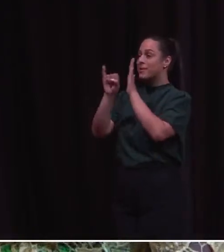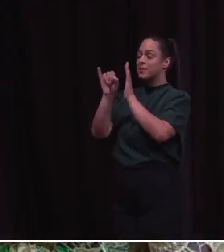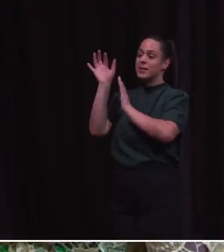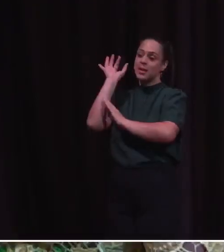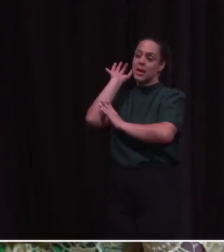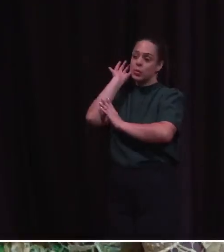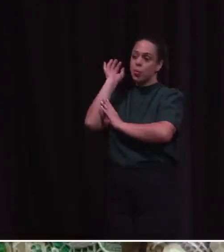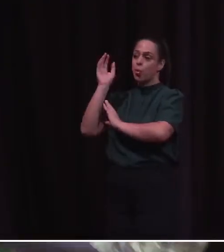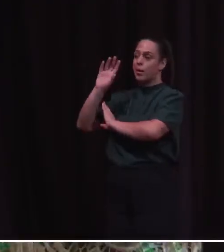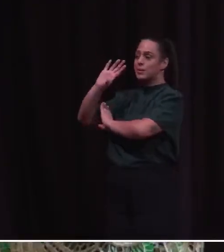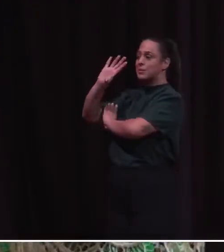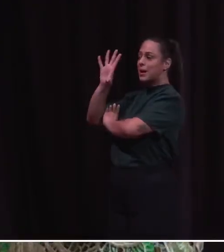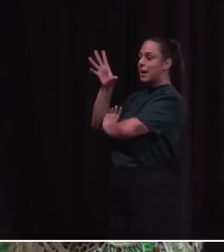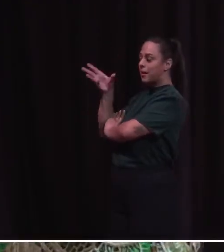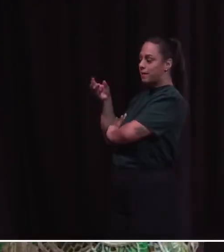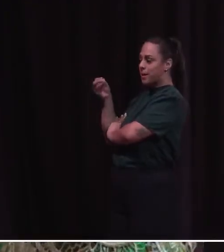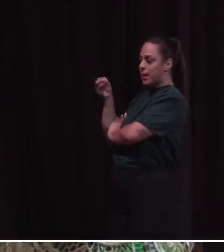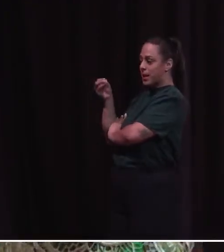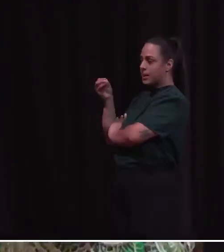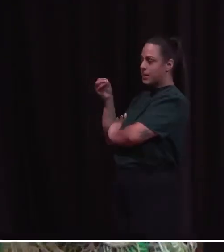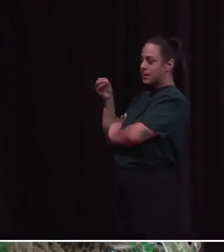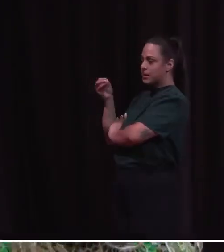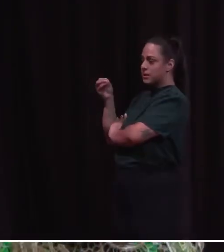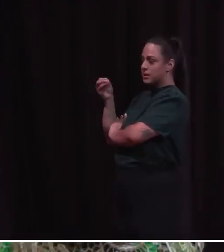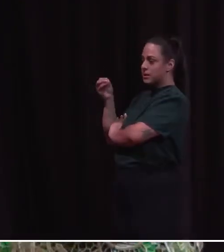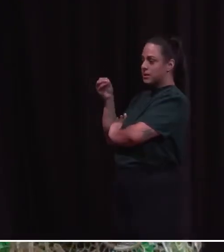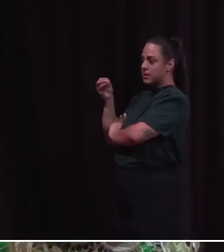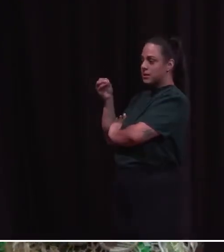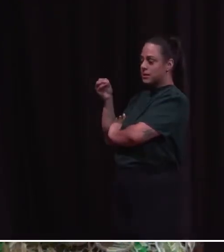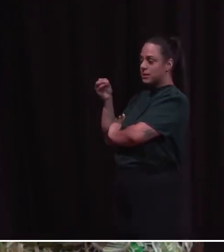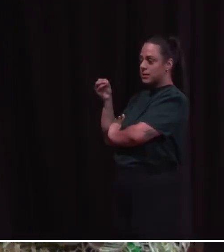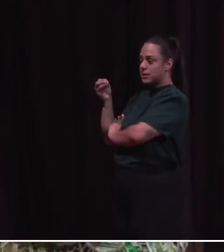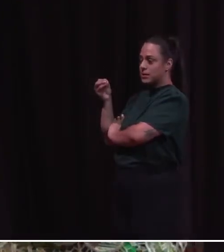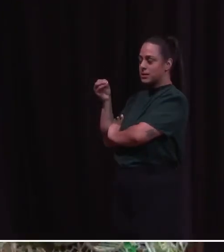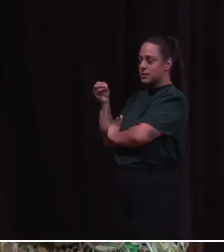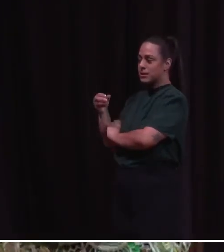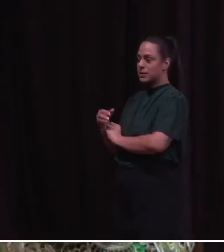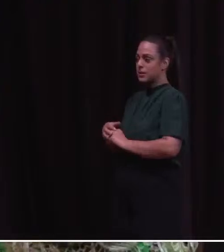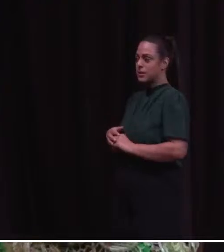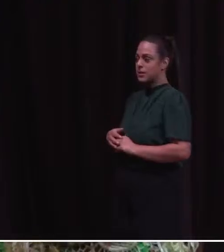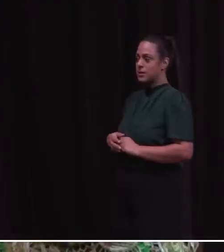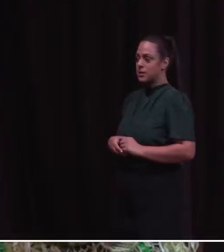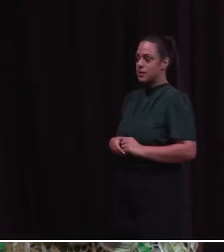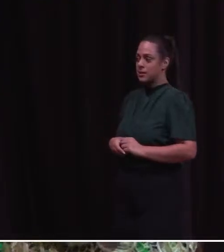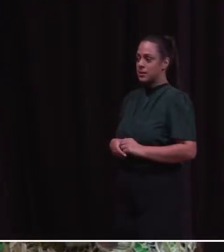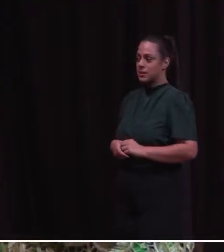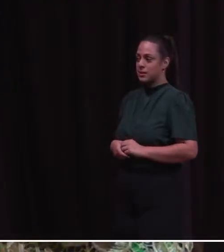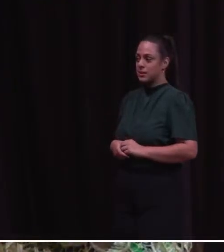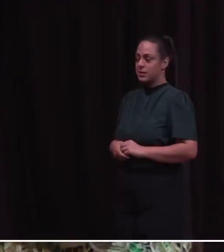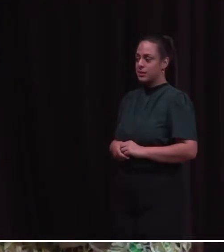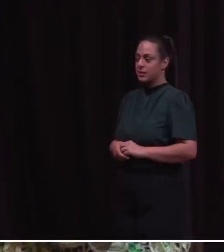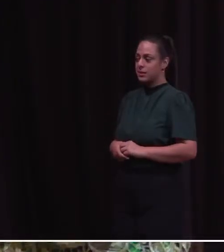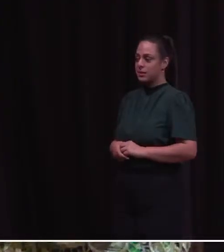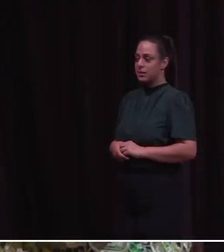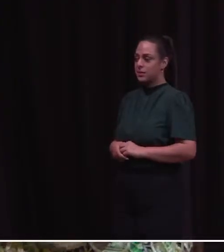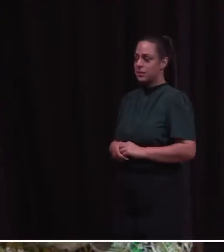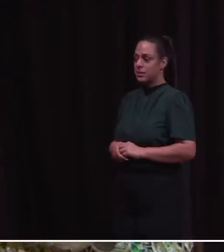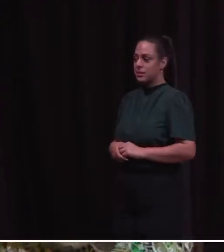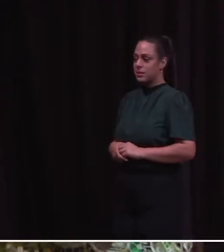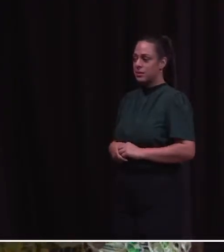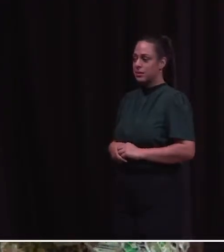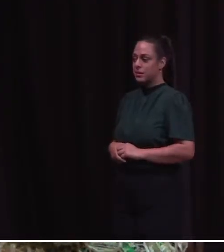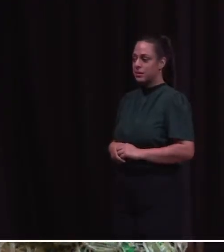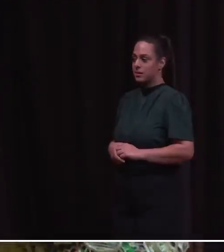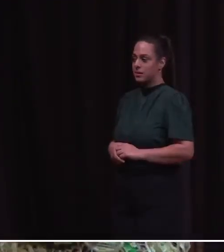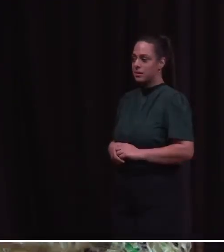and standards? Western? How is the position of the Black African